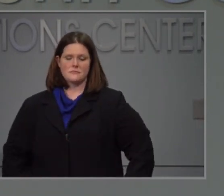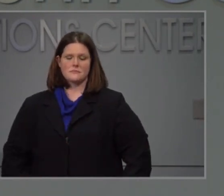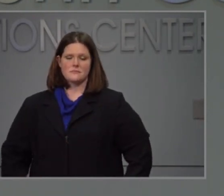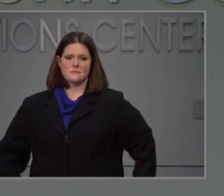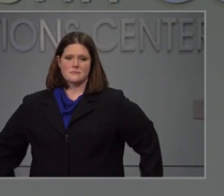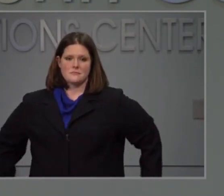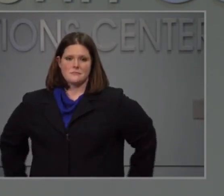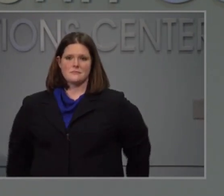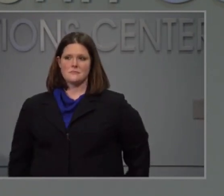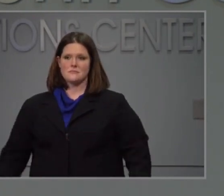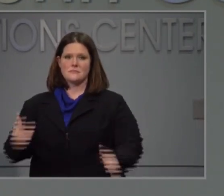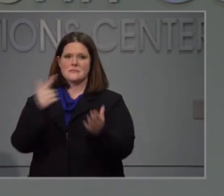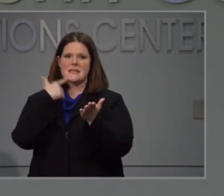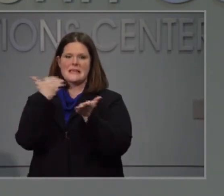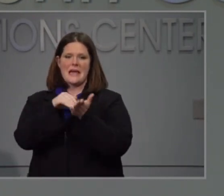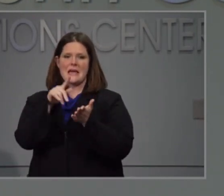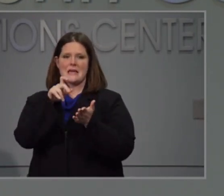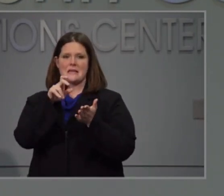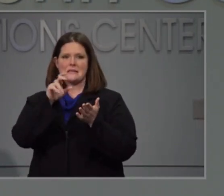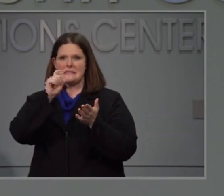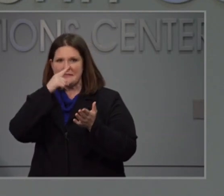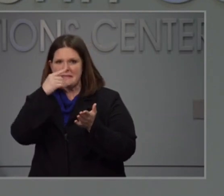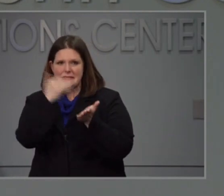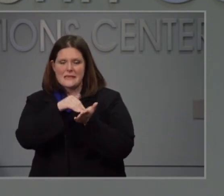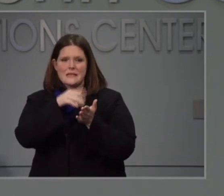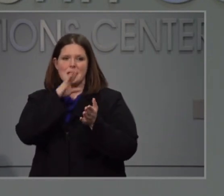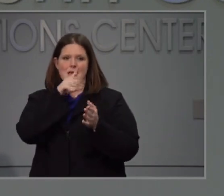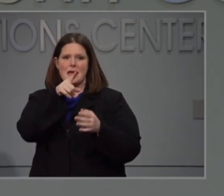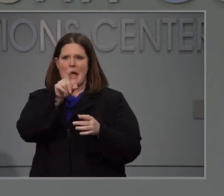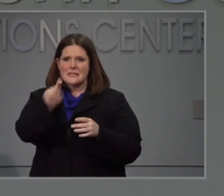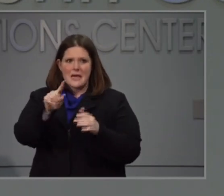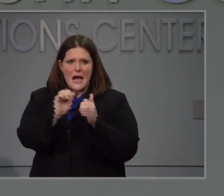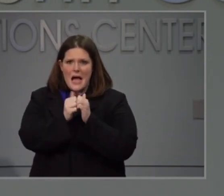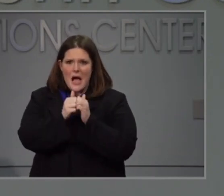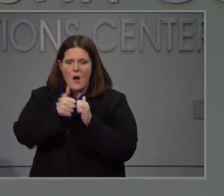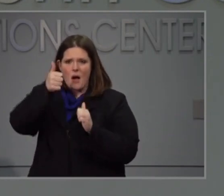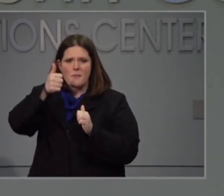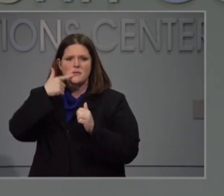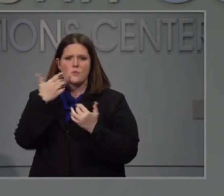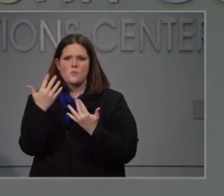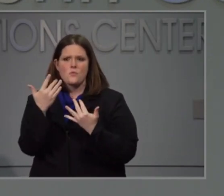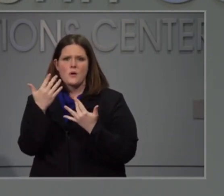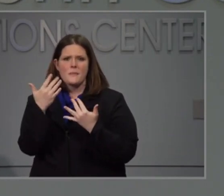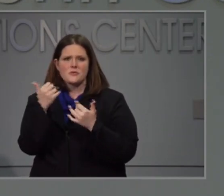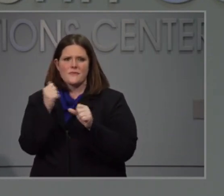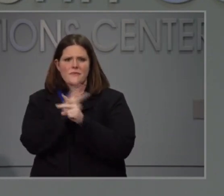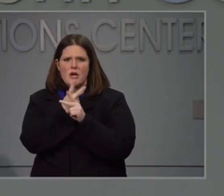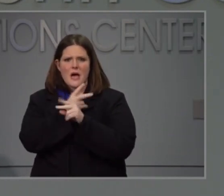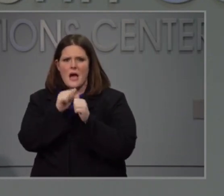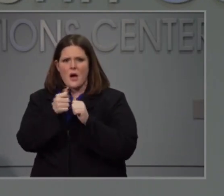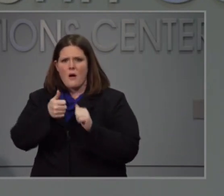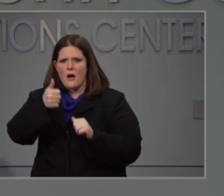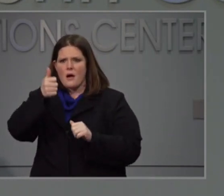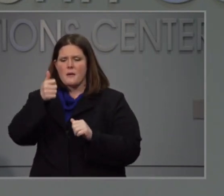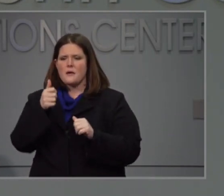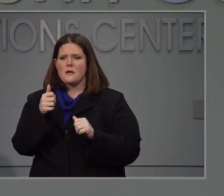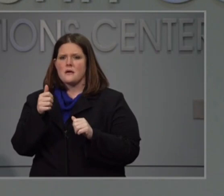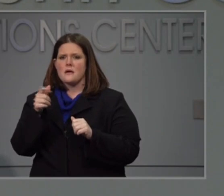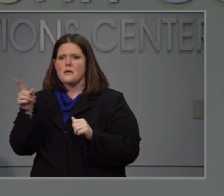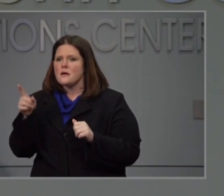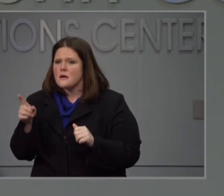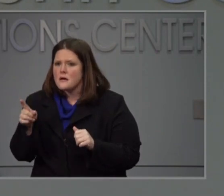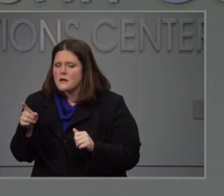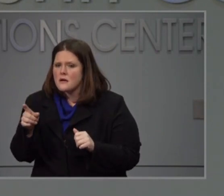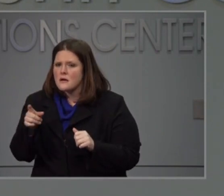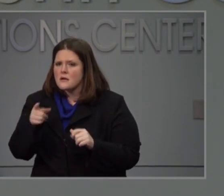Can you try that? Can you try that again, Ken? Sorry about that. Sure, no problem. I heard it was you, but I didn't hear the question. As we look to move